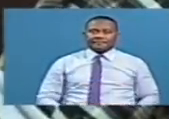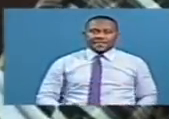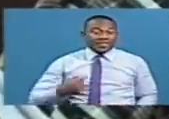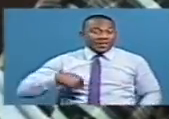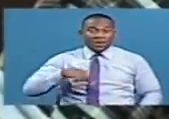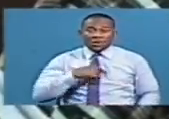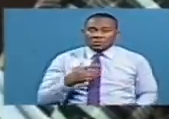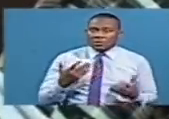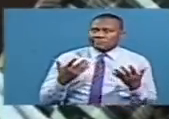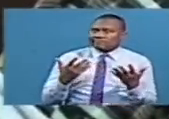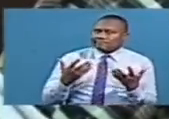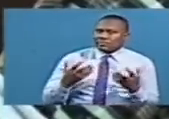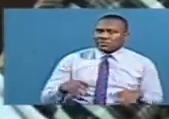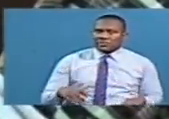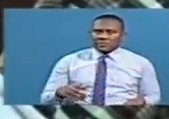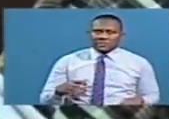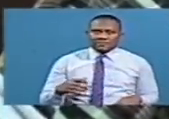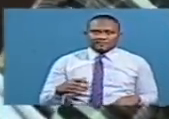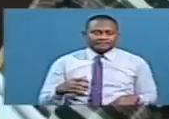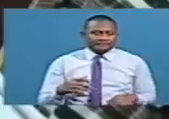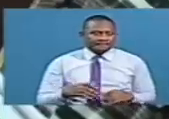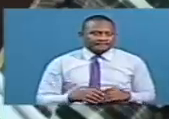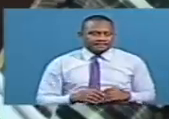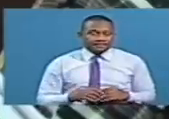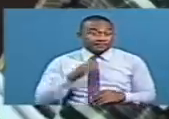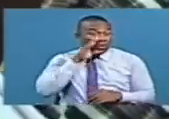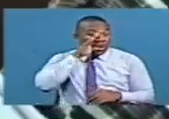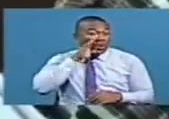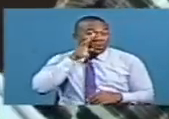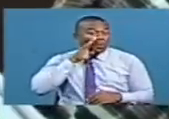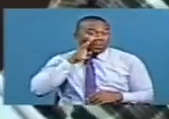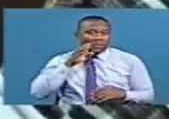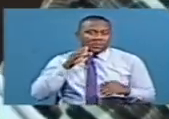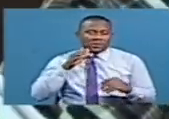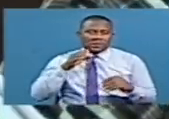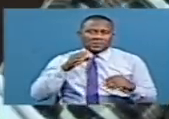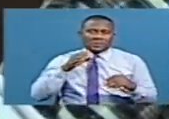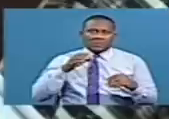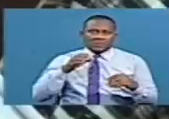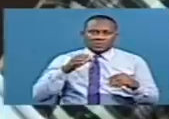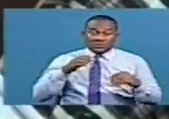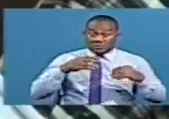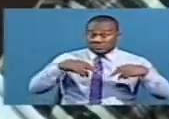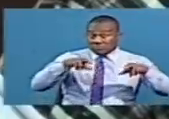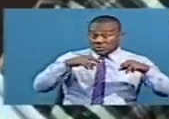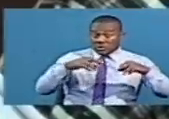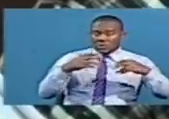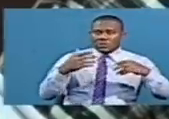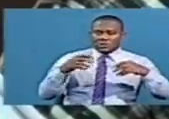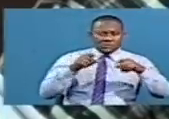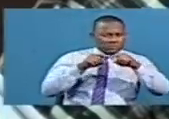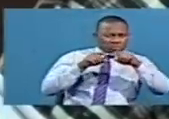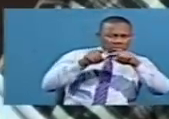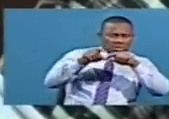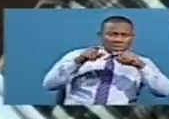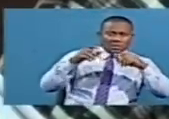been said before, the revamping of the Bolgatanga meat and palugu tomato factories as